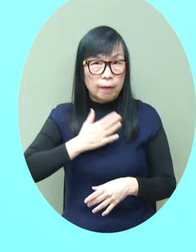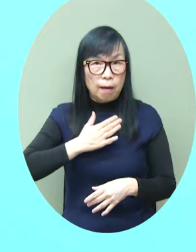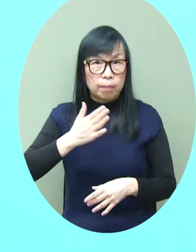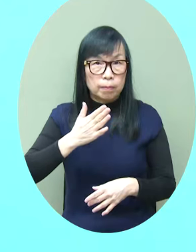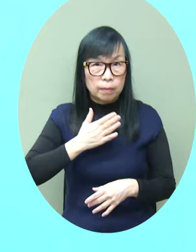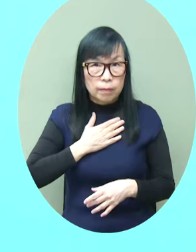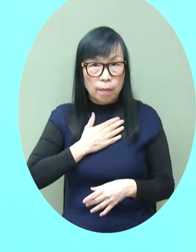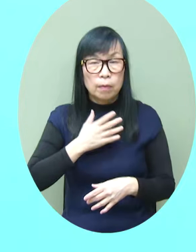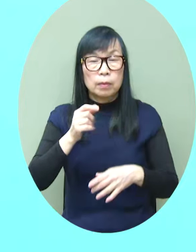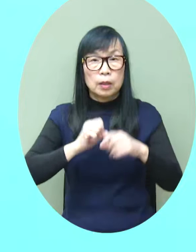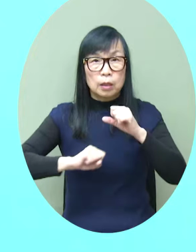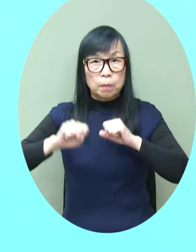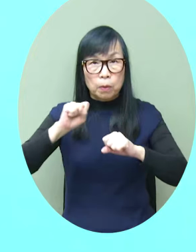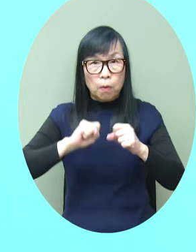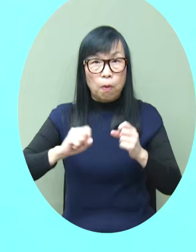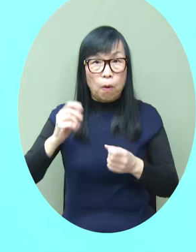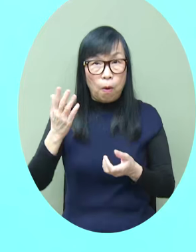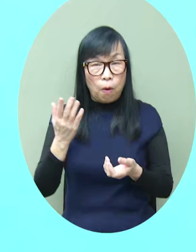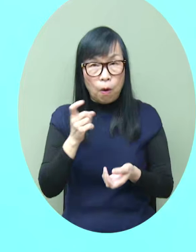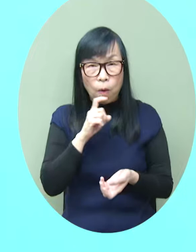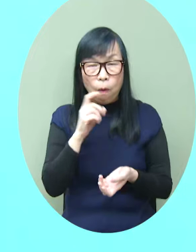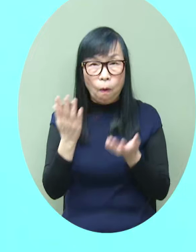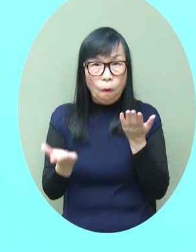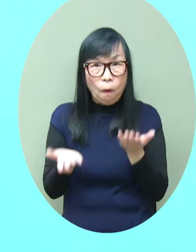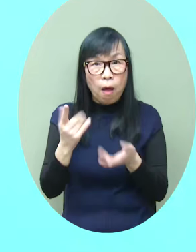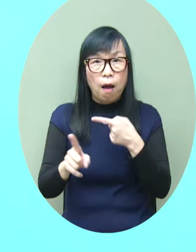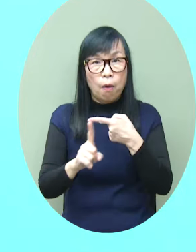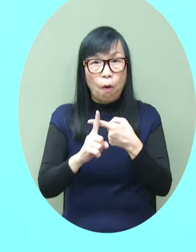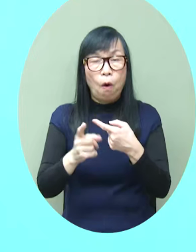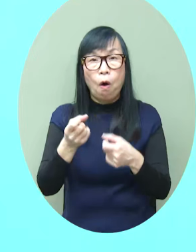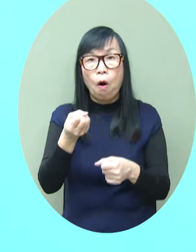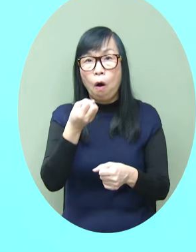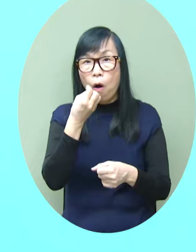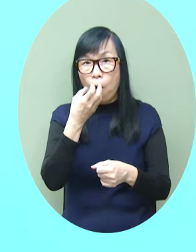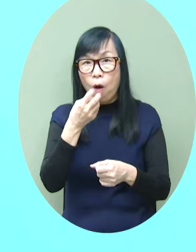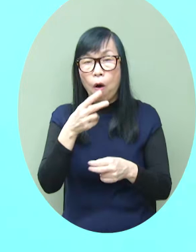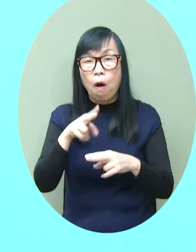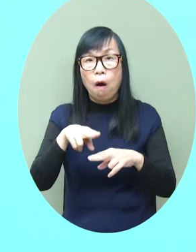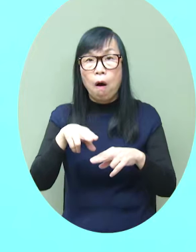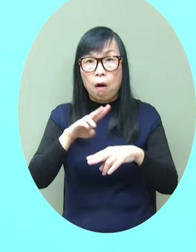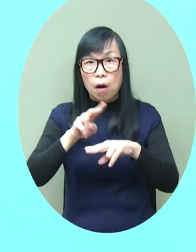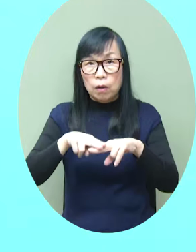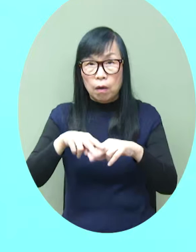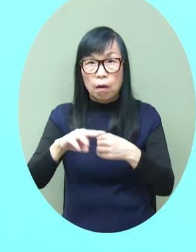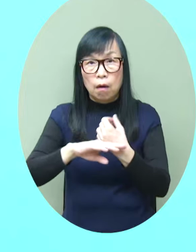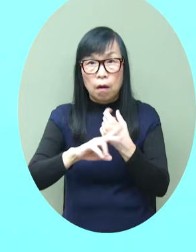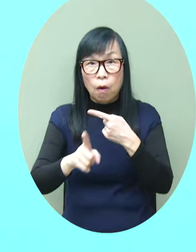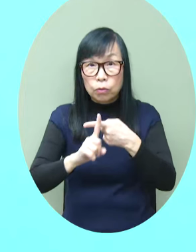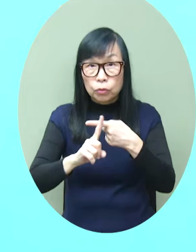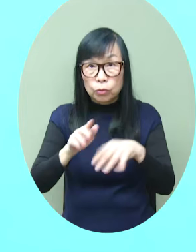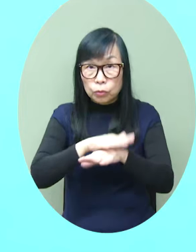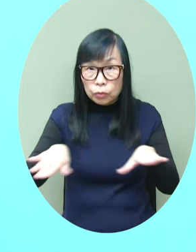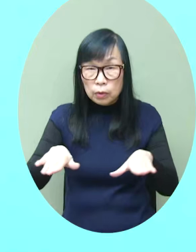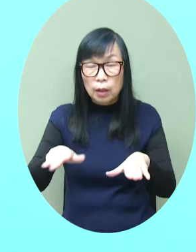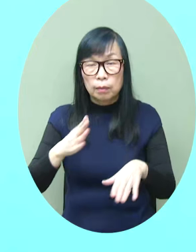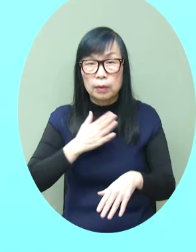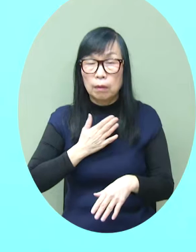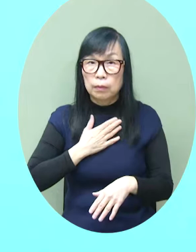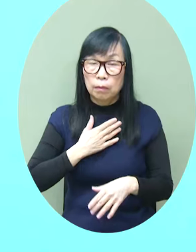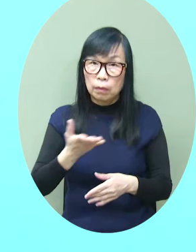undermining the national security of Hong Kong, then of course they would need to be worried because the national security law is not